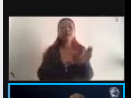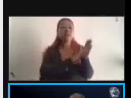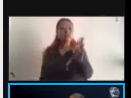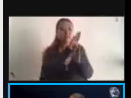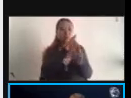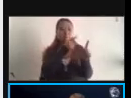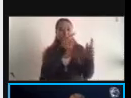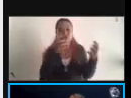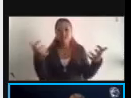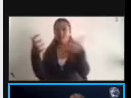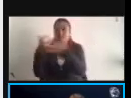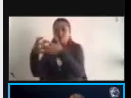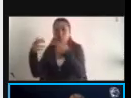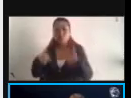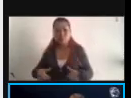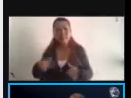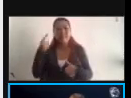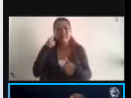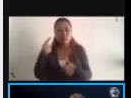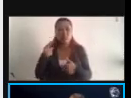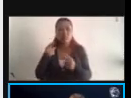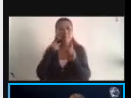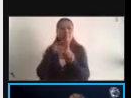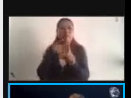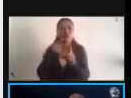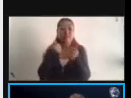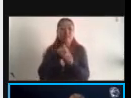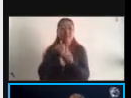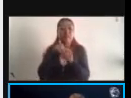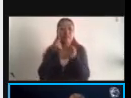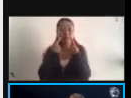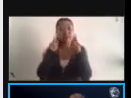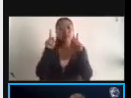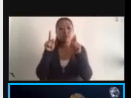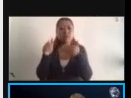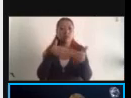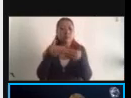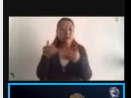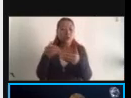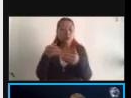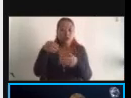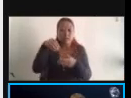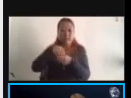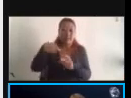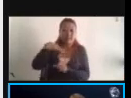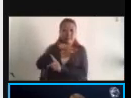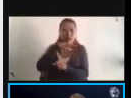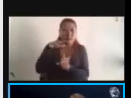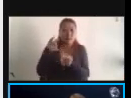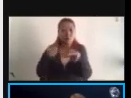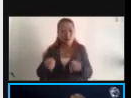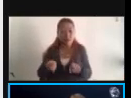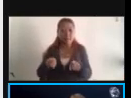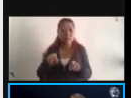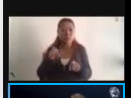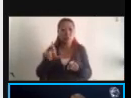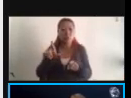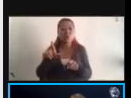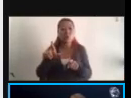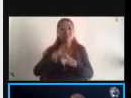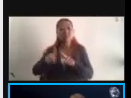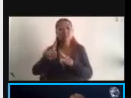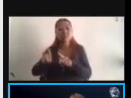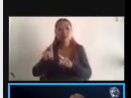that the missions can be successful regardless of what happens in the environment or with the mission components.